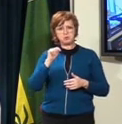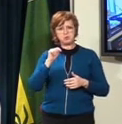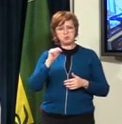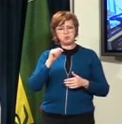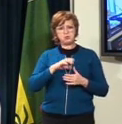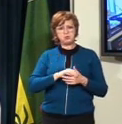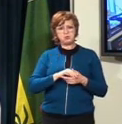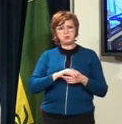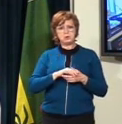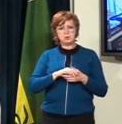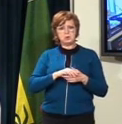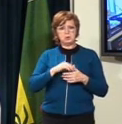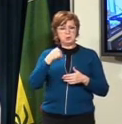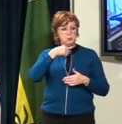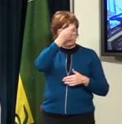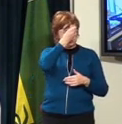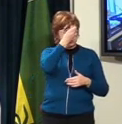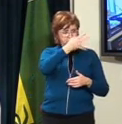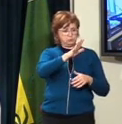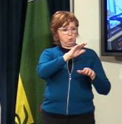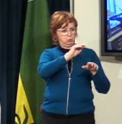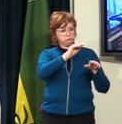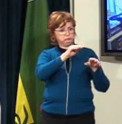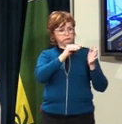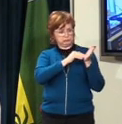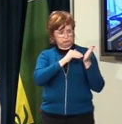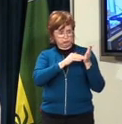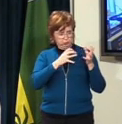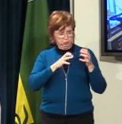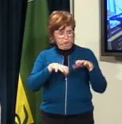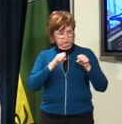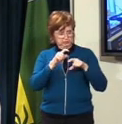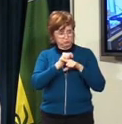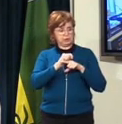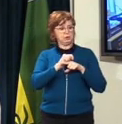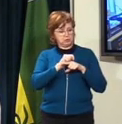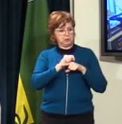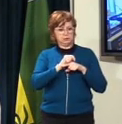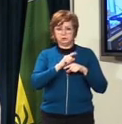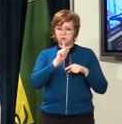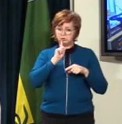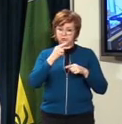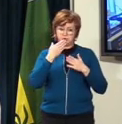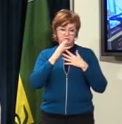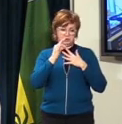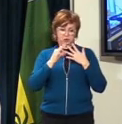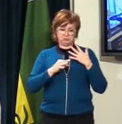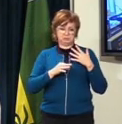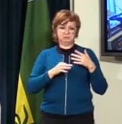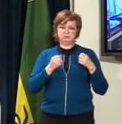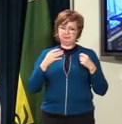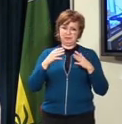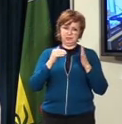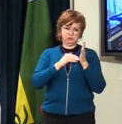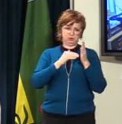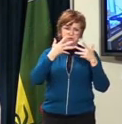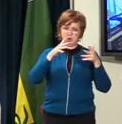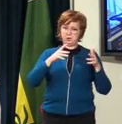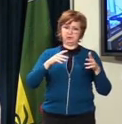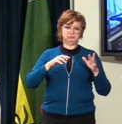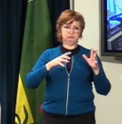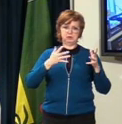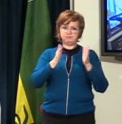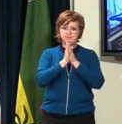communicating out to our physicians that this is a great option. If physicians want to be a part of, and many of our physicians already are, the